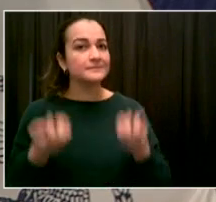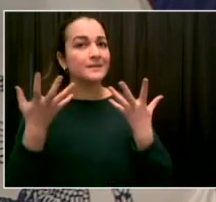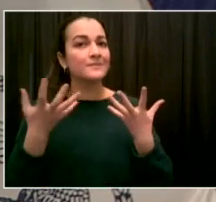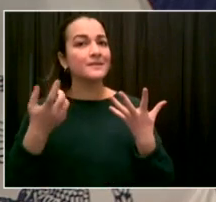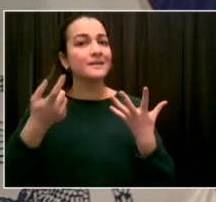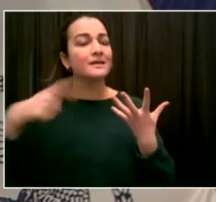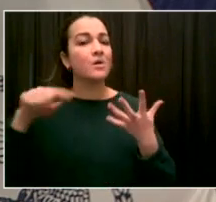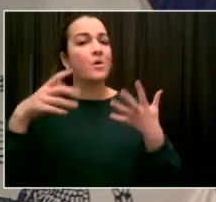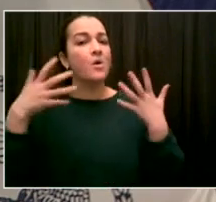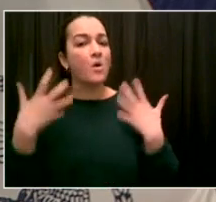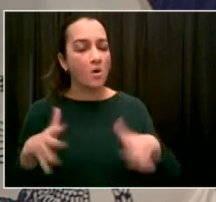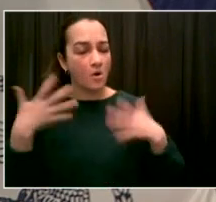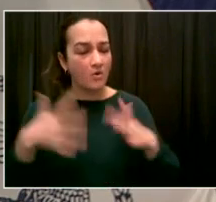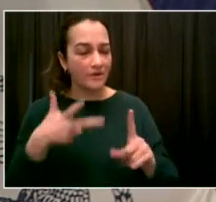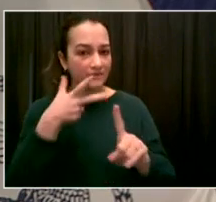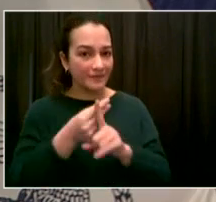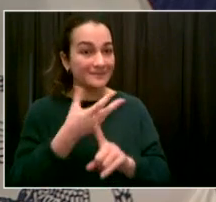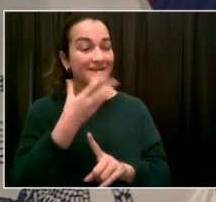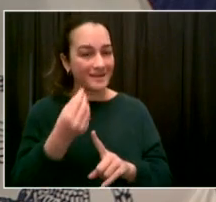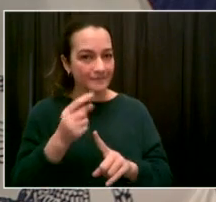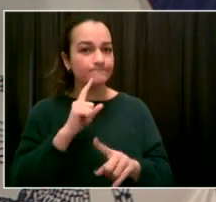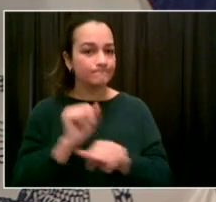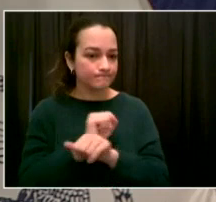topic. What would you like to say?